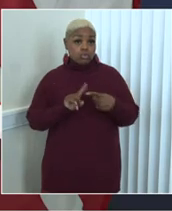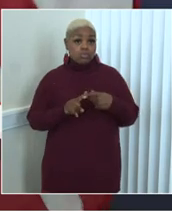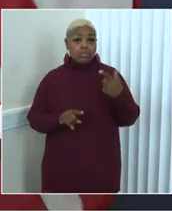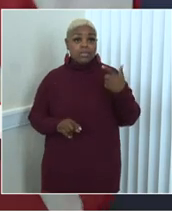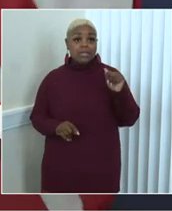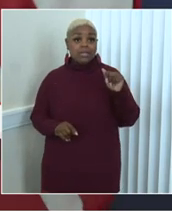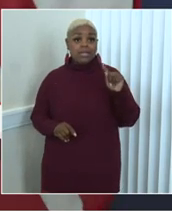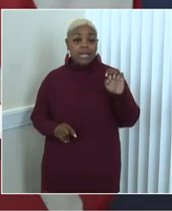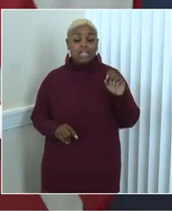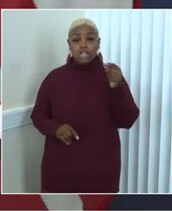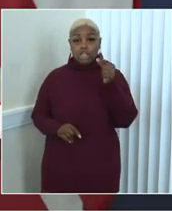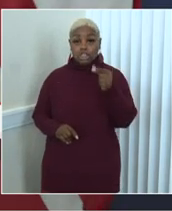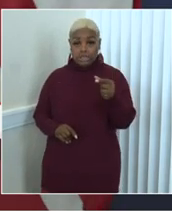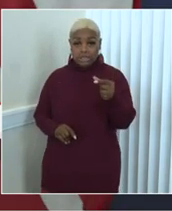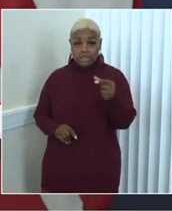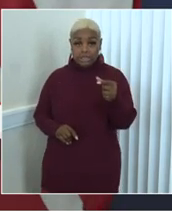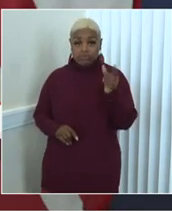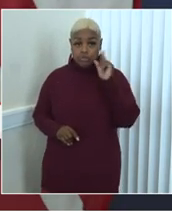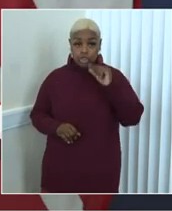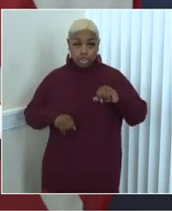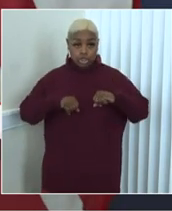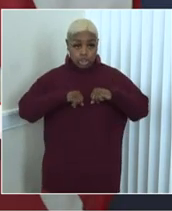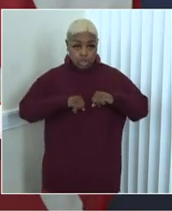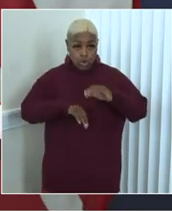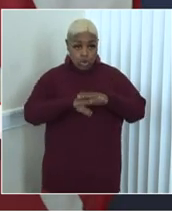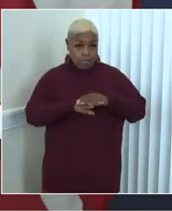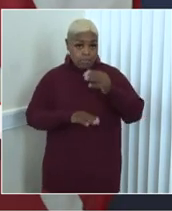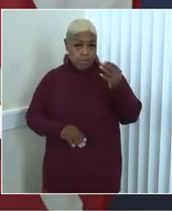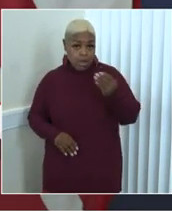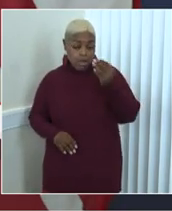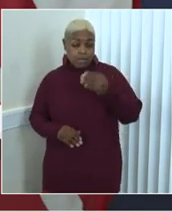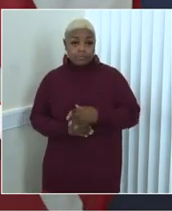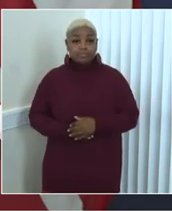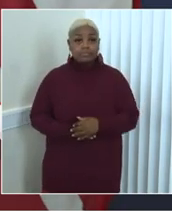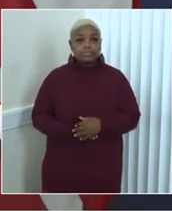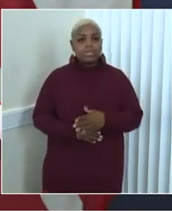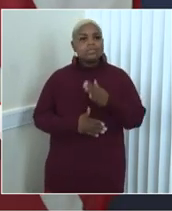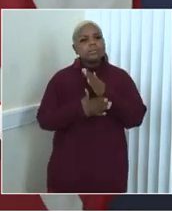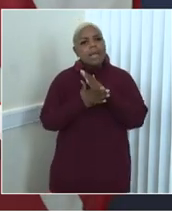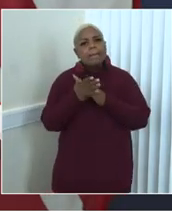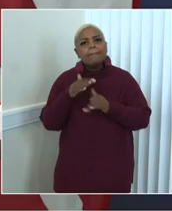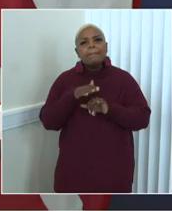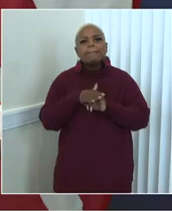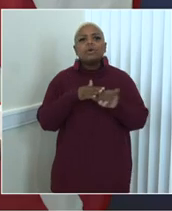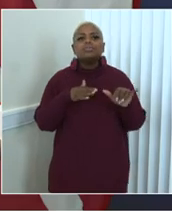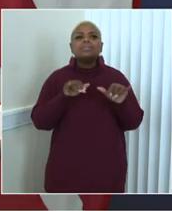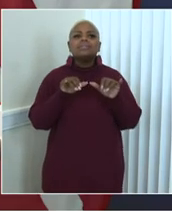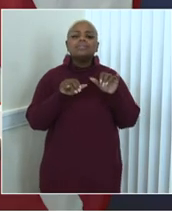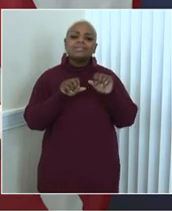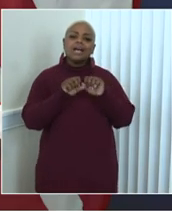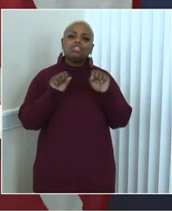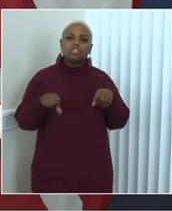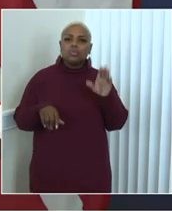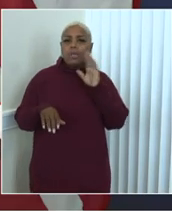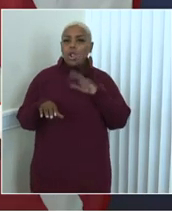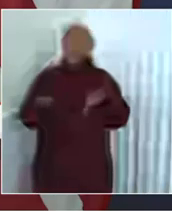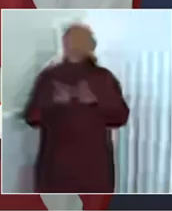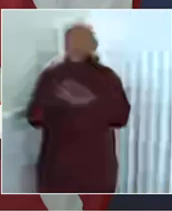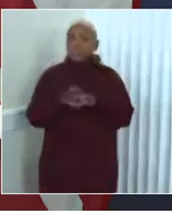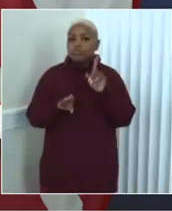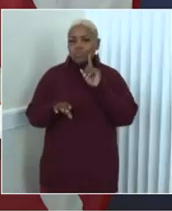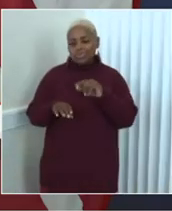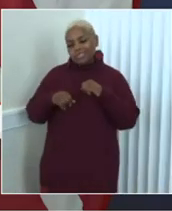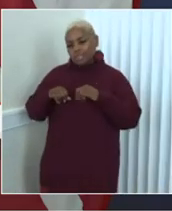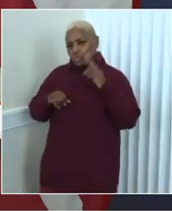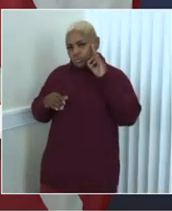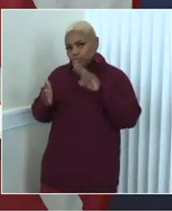arena on Monday. Some stations in the downtown area will be closed for security reasons. They include Archives, Federal Triangle,